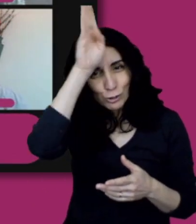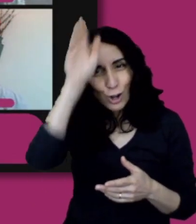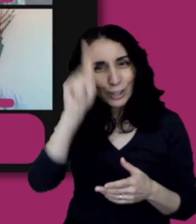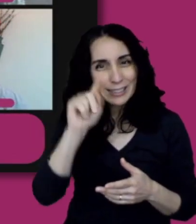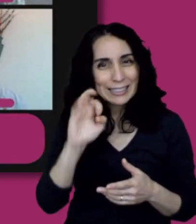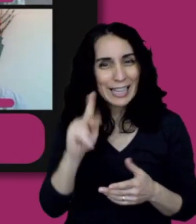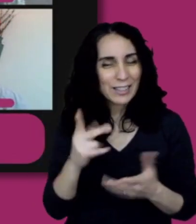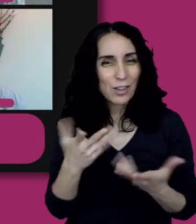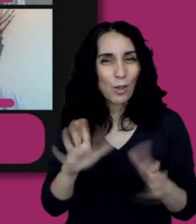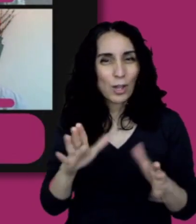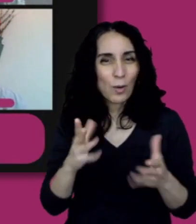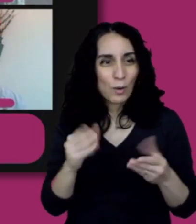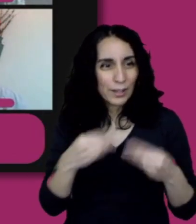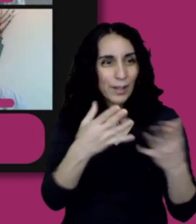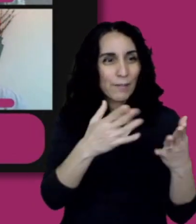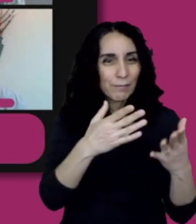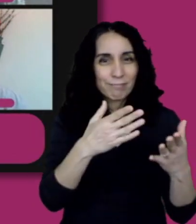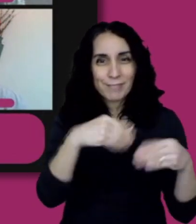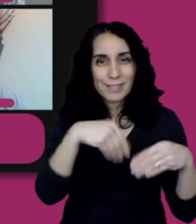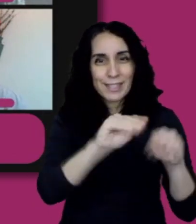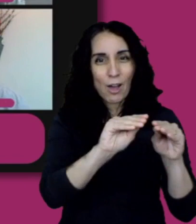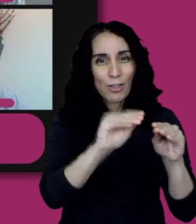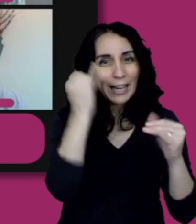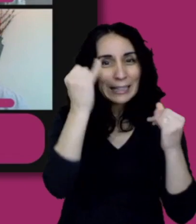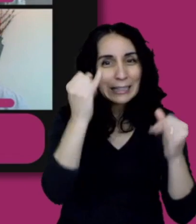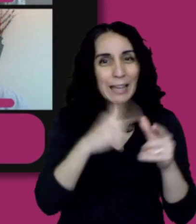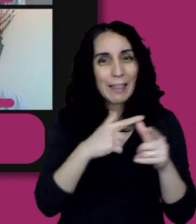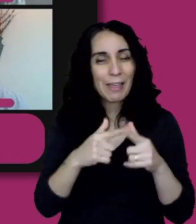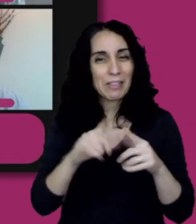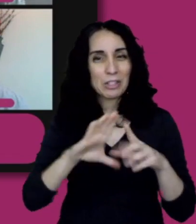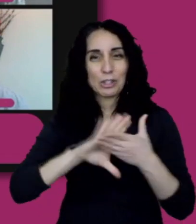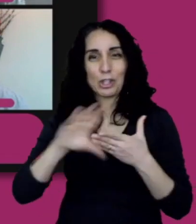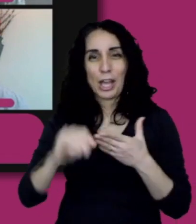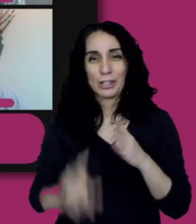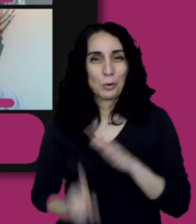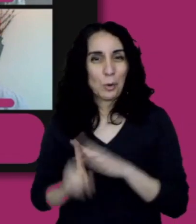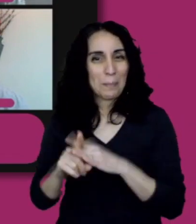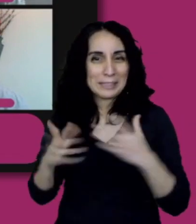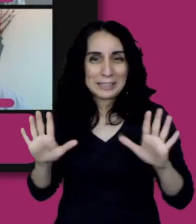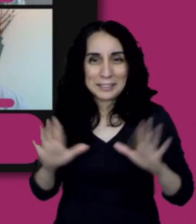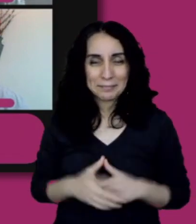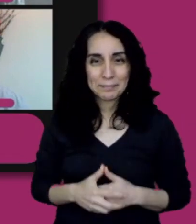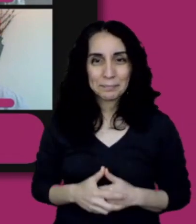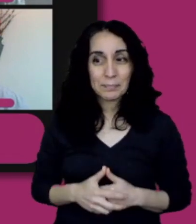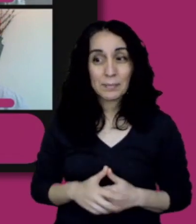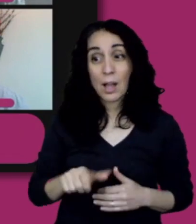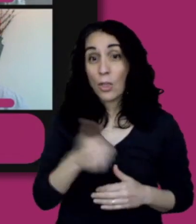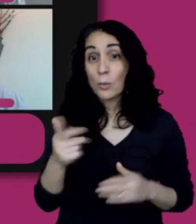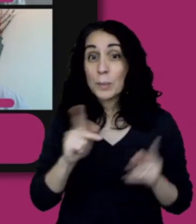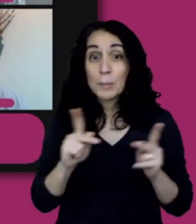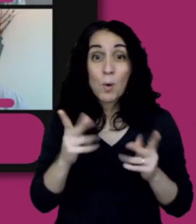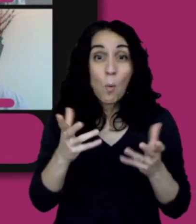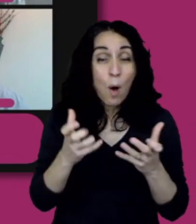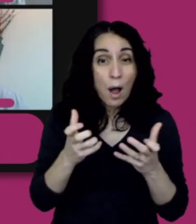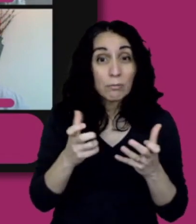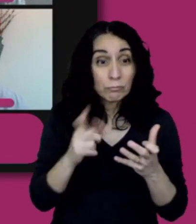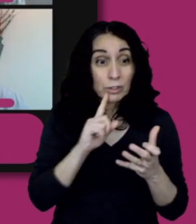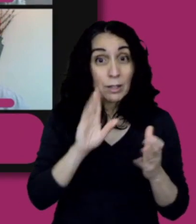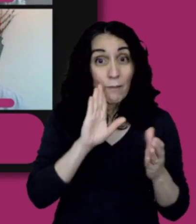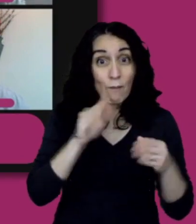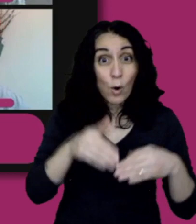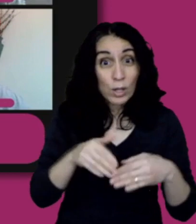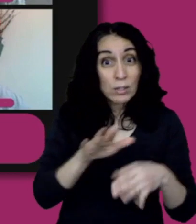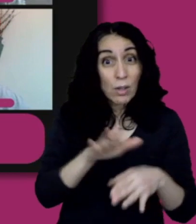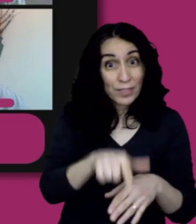or there's some people who really want to roll their sleeves up and say, I want to change from what I do on a day-to-day basis and make this my passion and make this